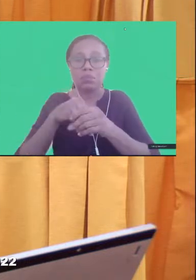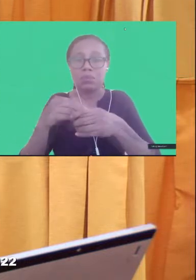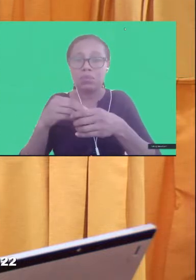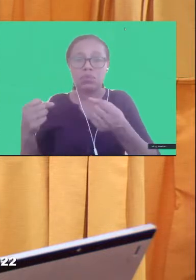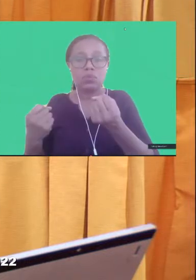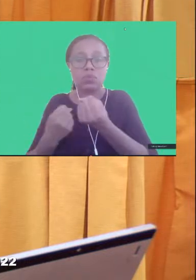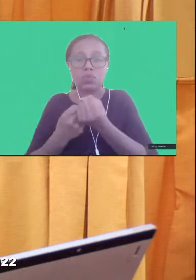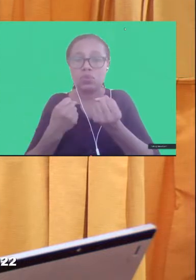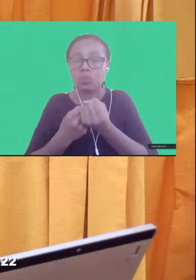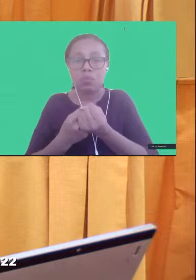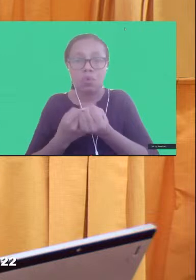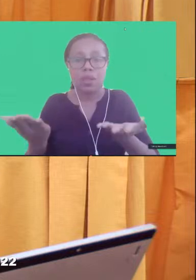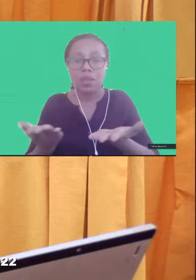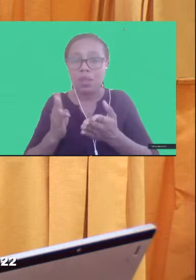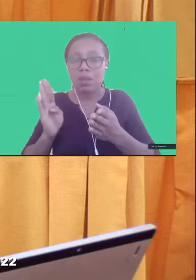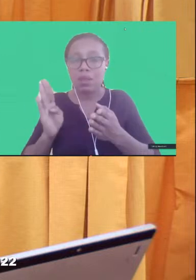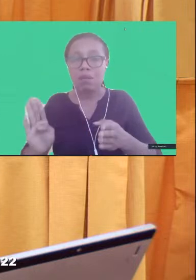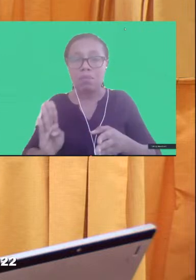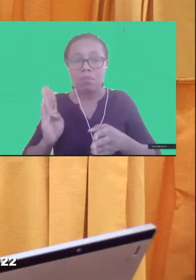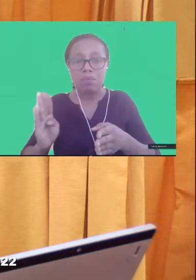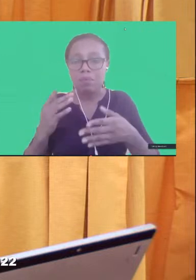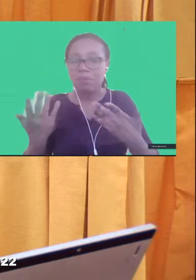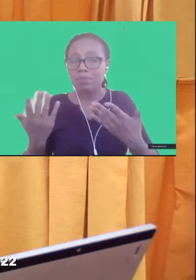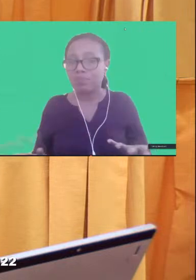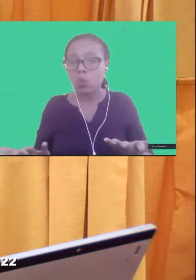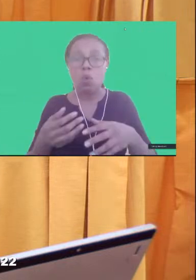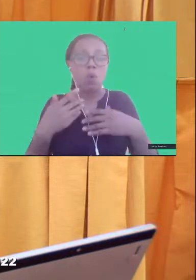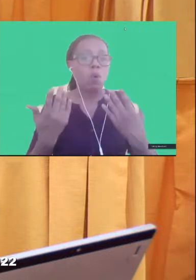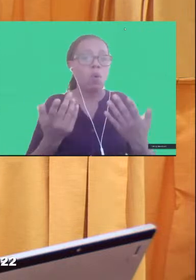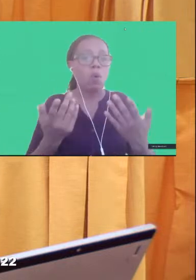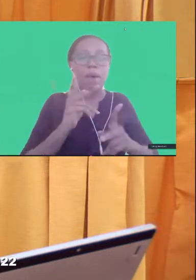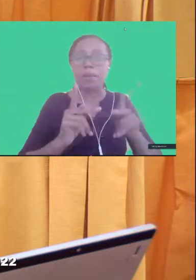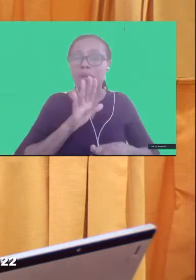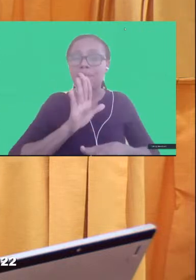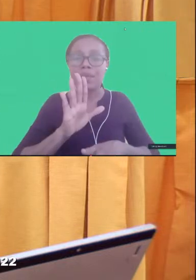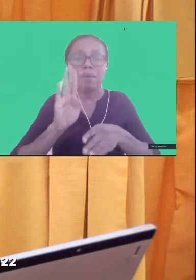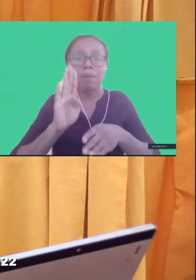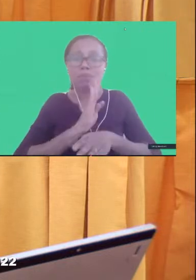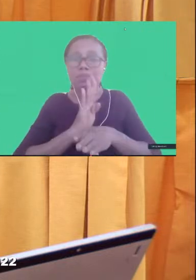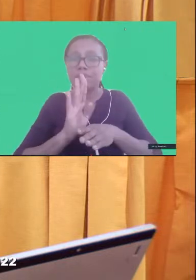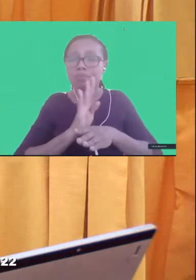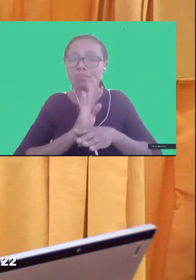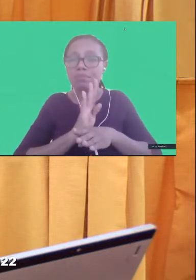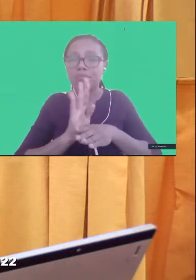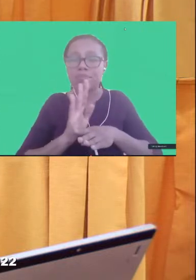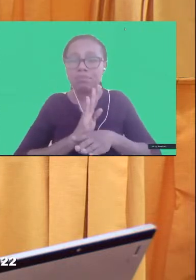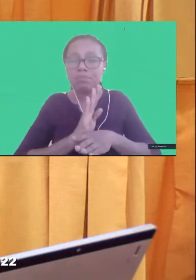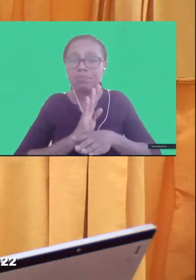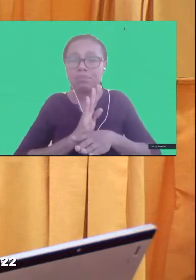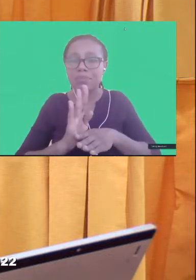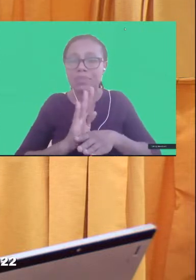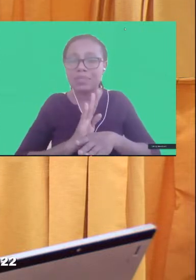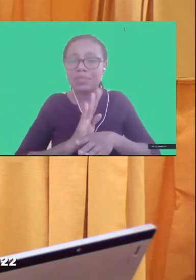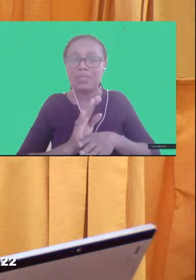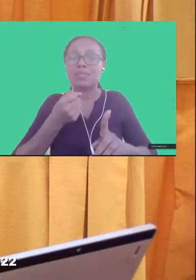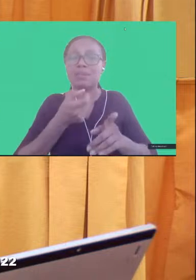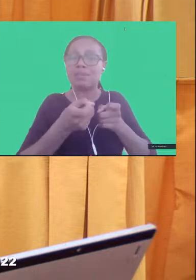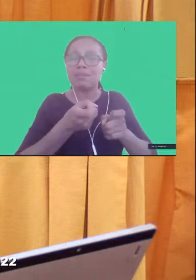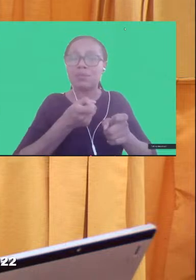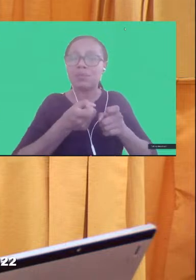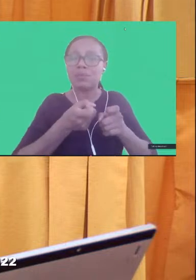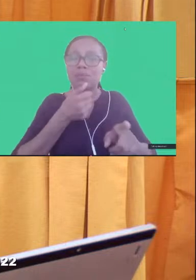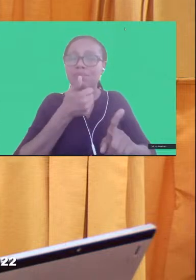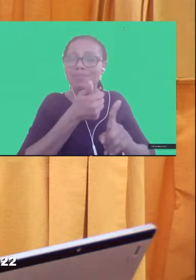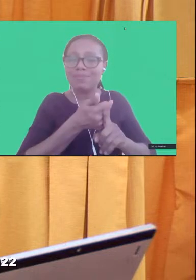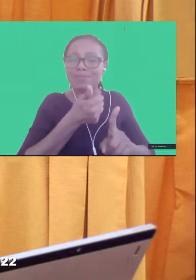also invest in the energy sector and be assured that the energy that they produce will have